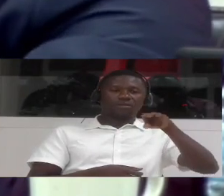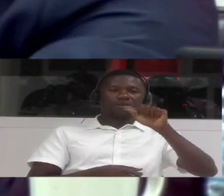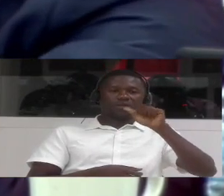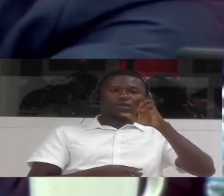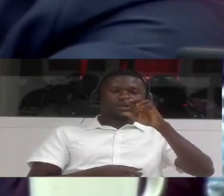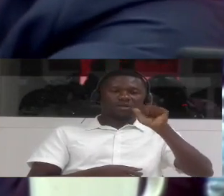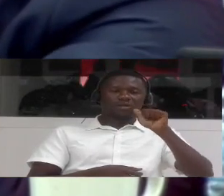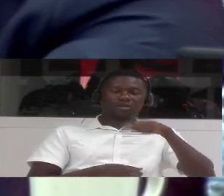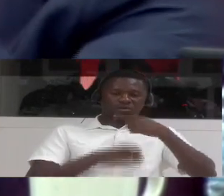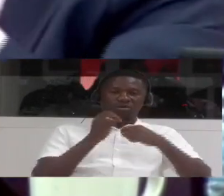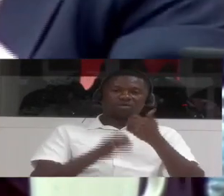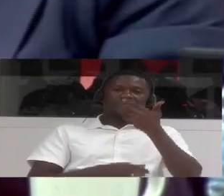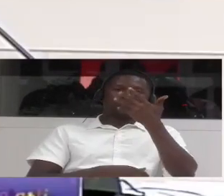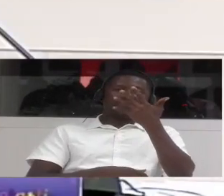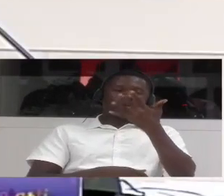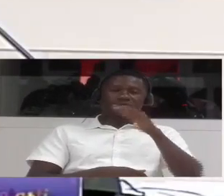to speak.